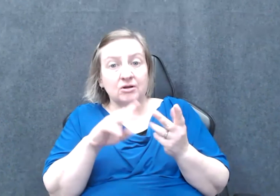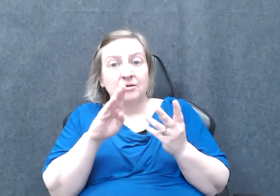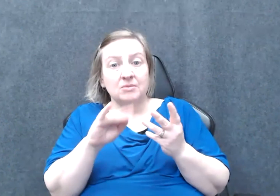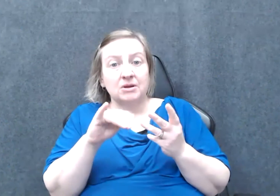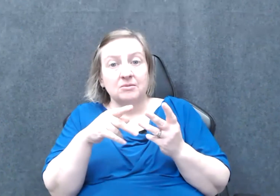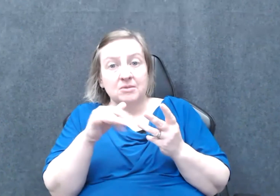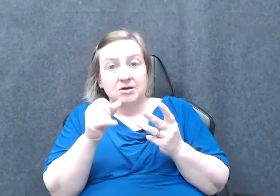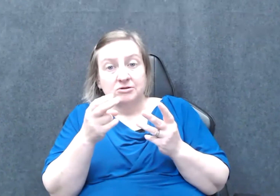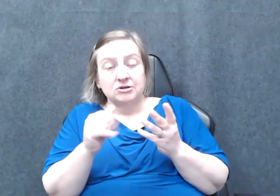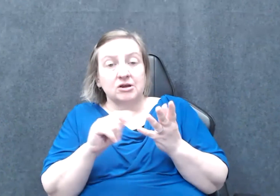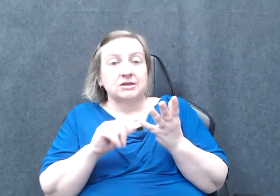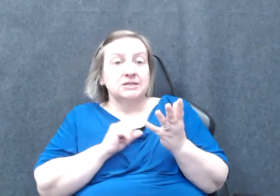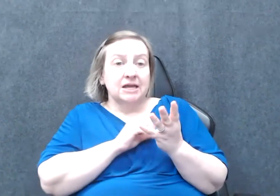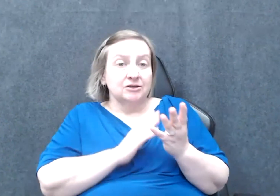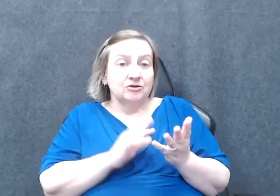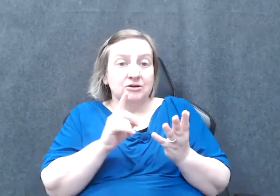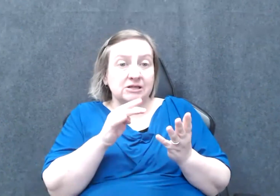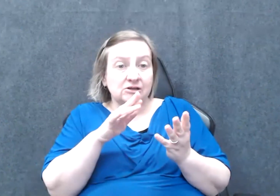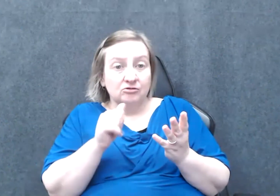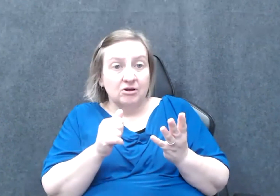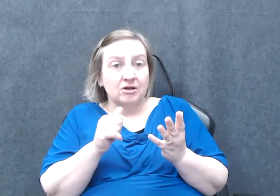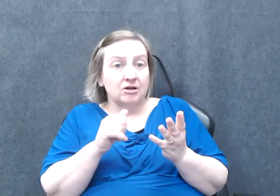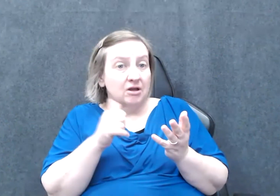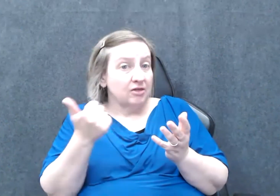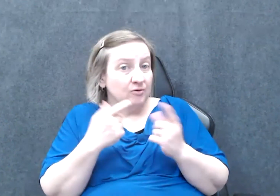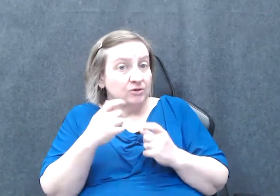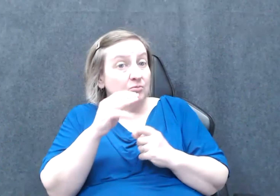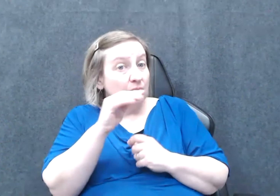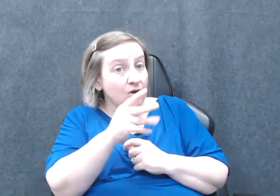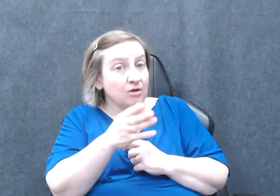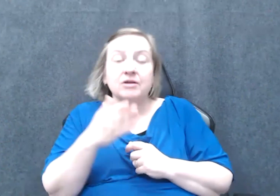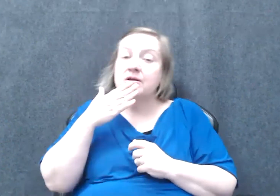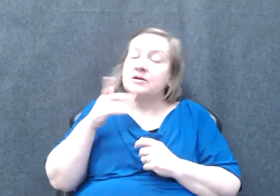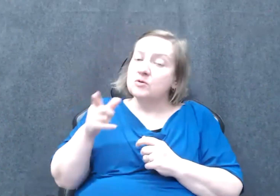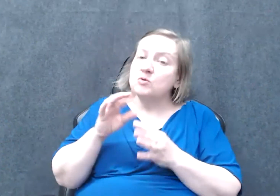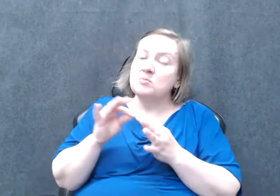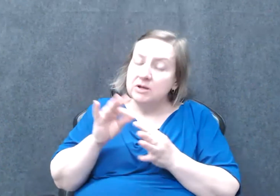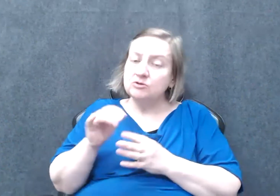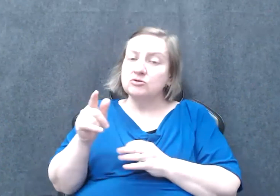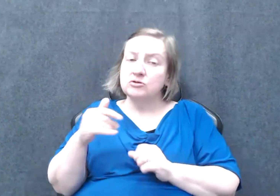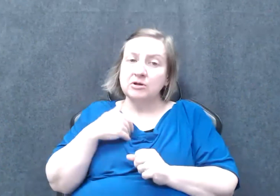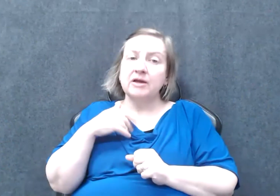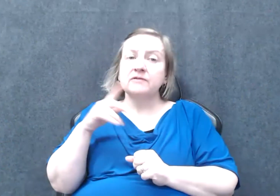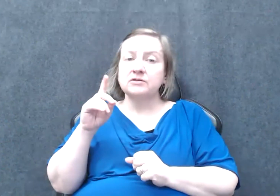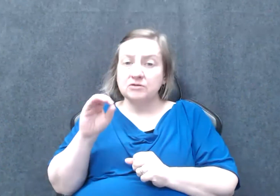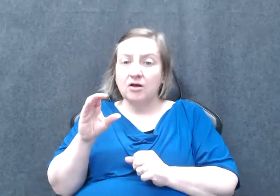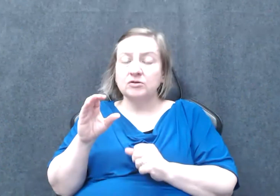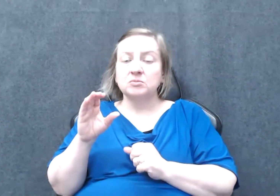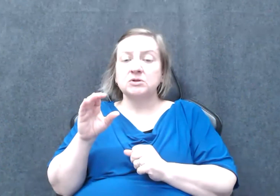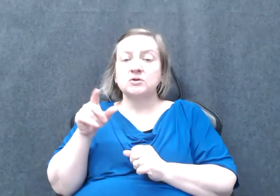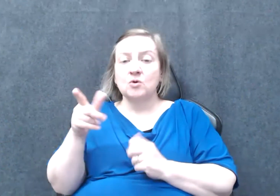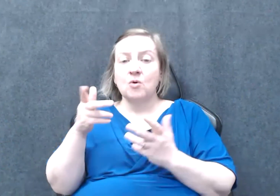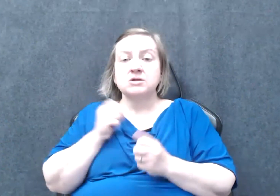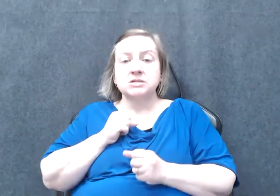Dingra, if you have other questions, Mark. So you mentioned that there's some documents that you want the